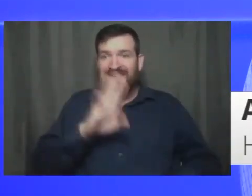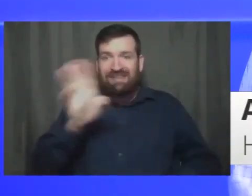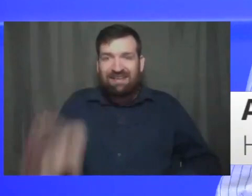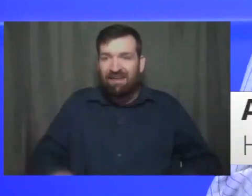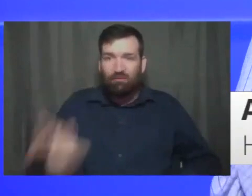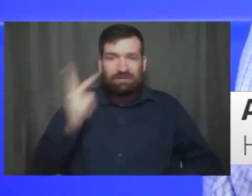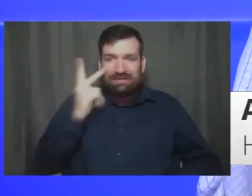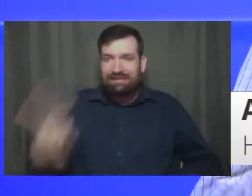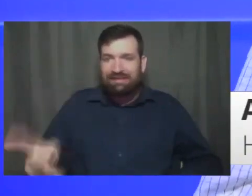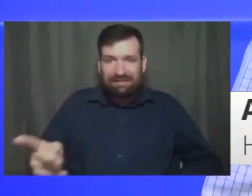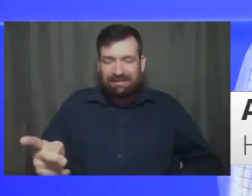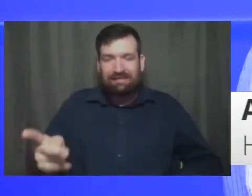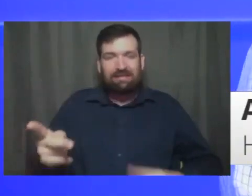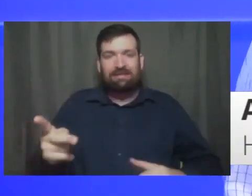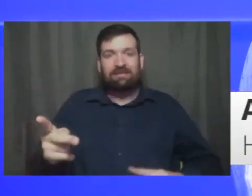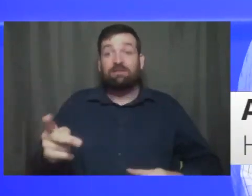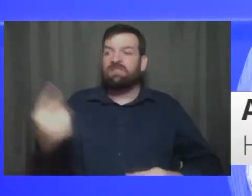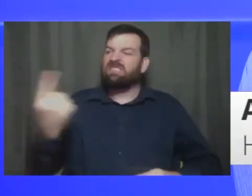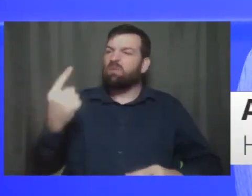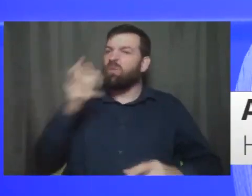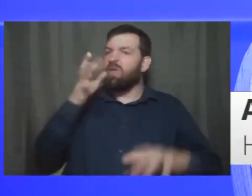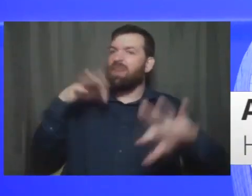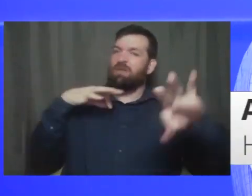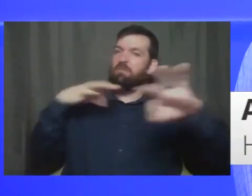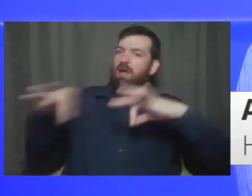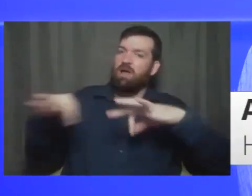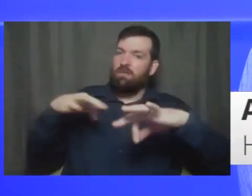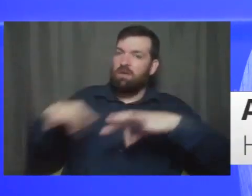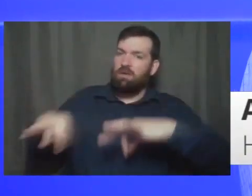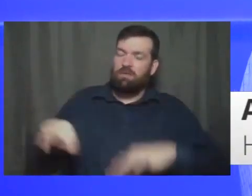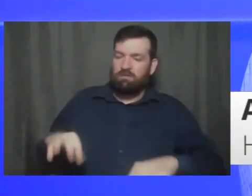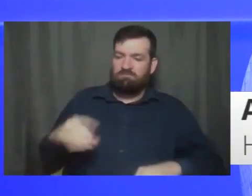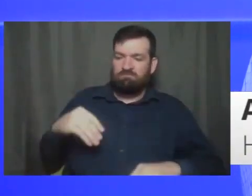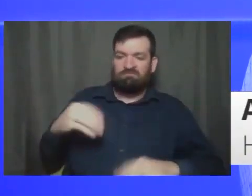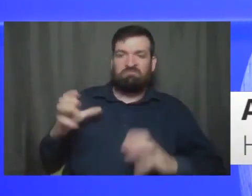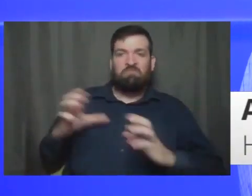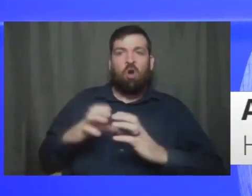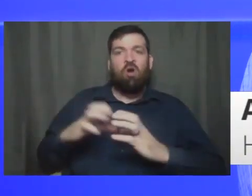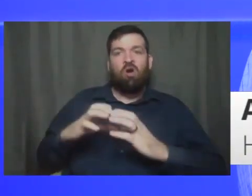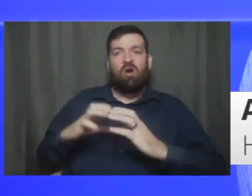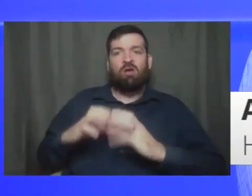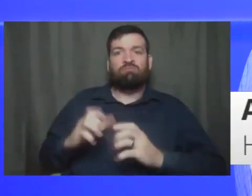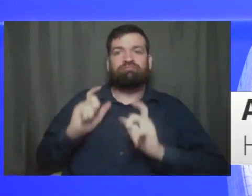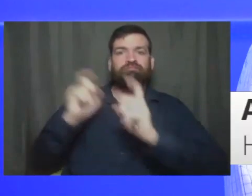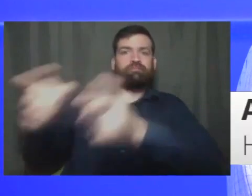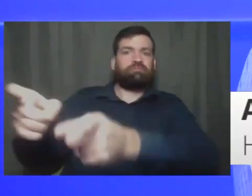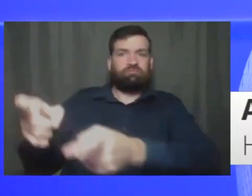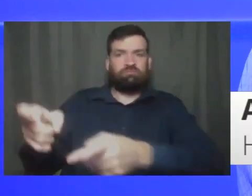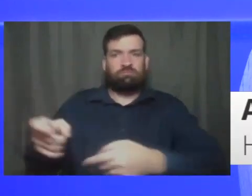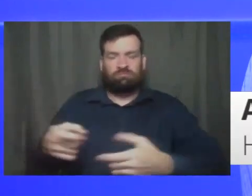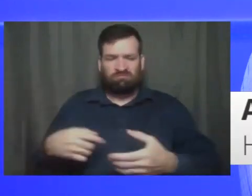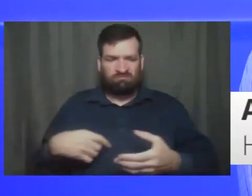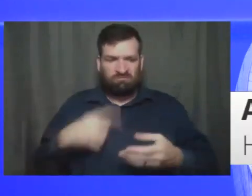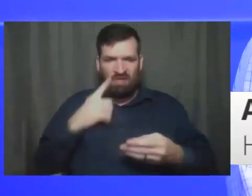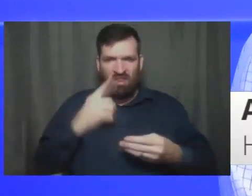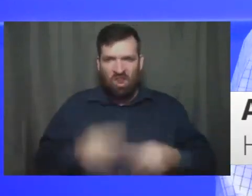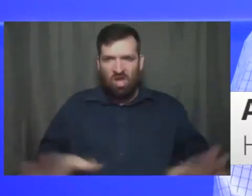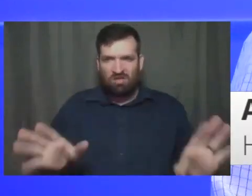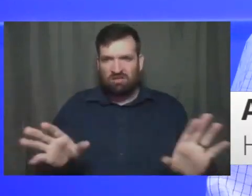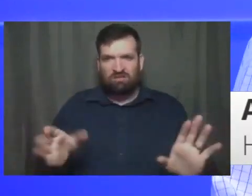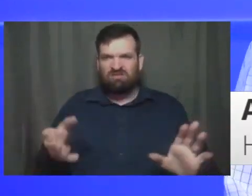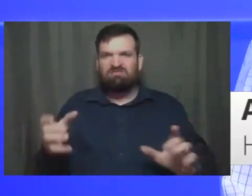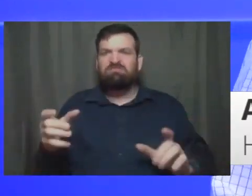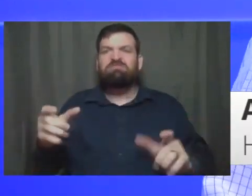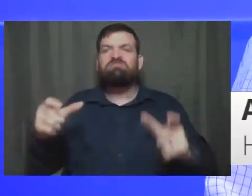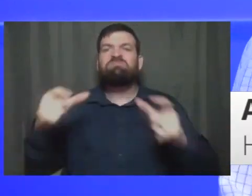before, and somebody's going to tell you what to do and they hand you a ball, you're going to be kind of lost. I mean, you might not know what a hoop is, right? You